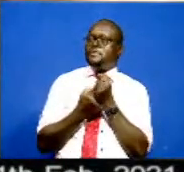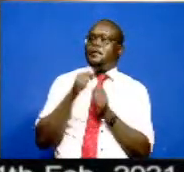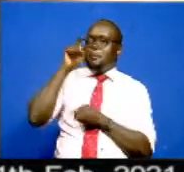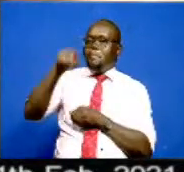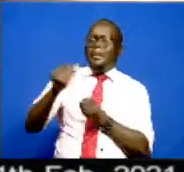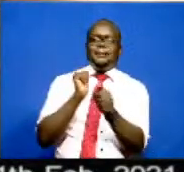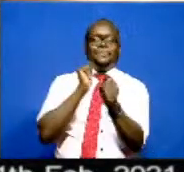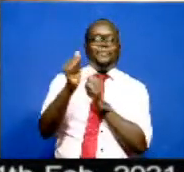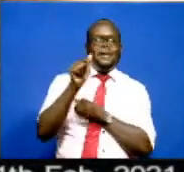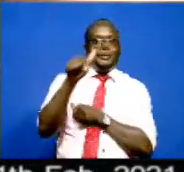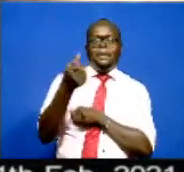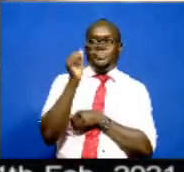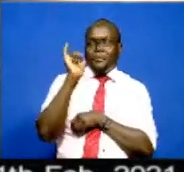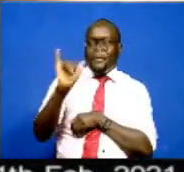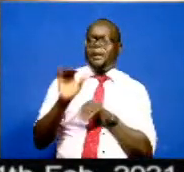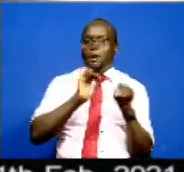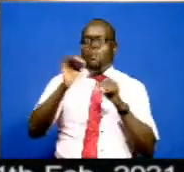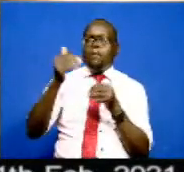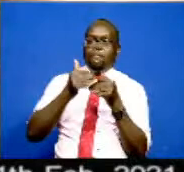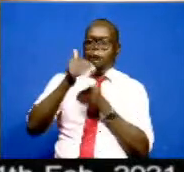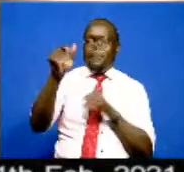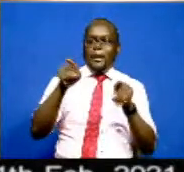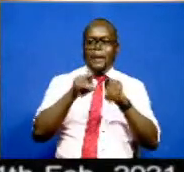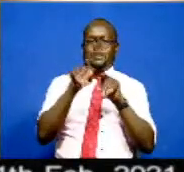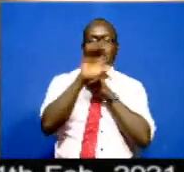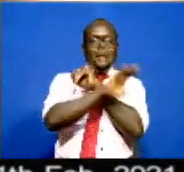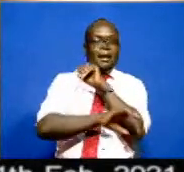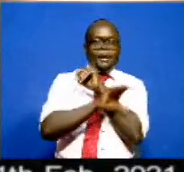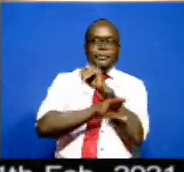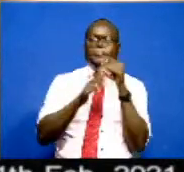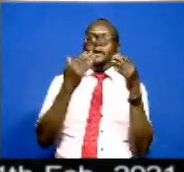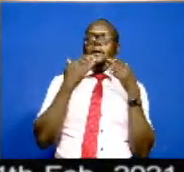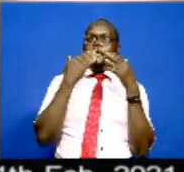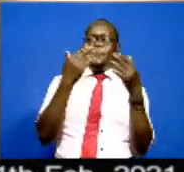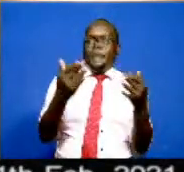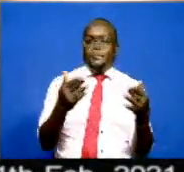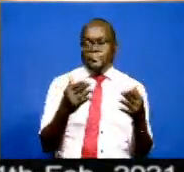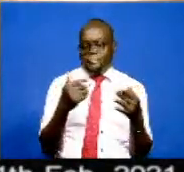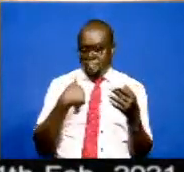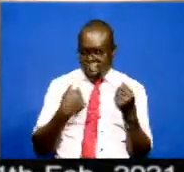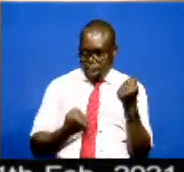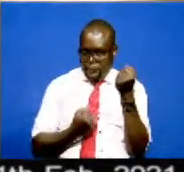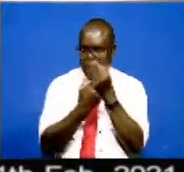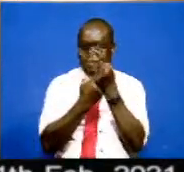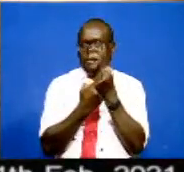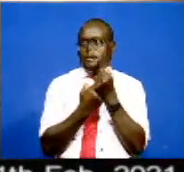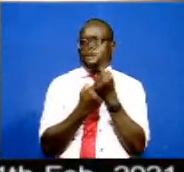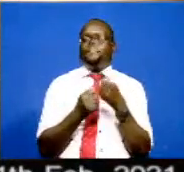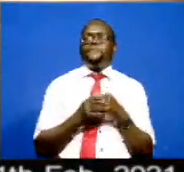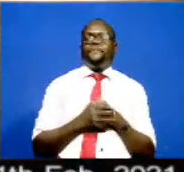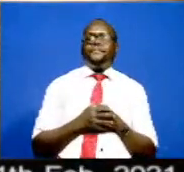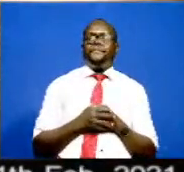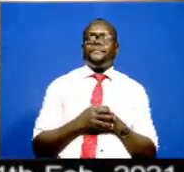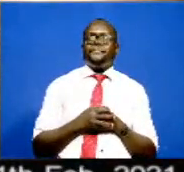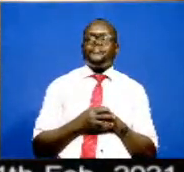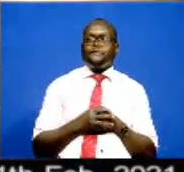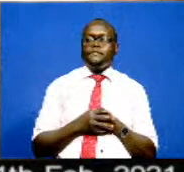pass, Honourable Speaker, so that we can move forward as a country, Honourable Speaker. Thank you. I support.